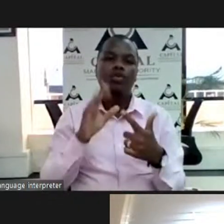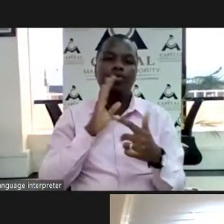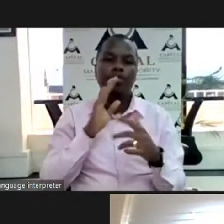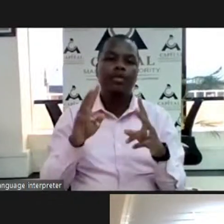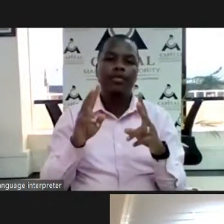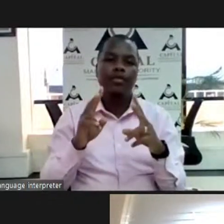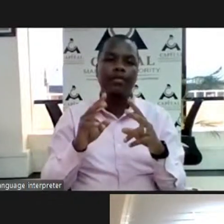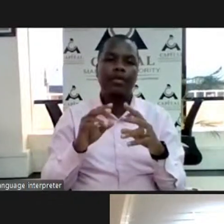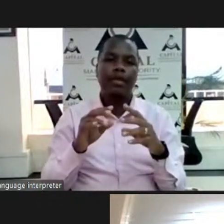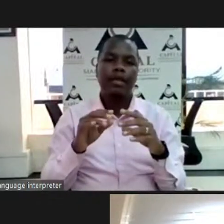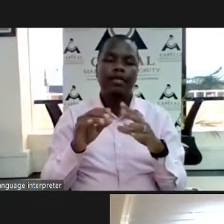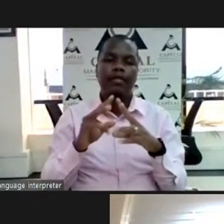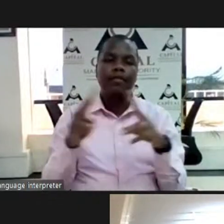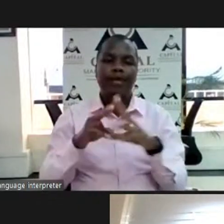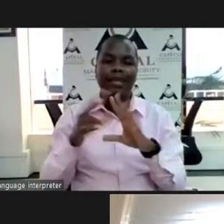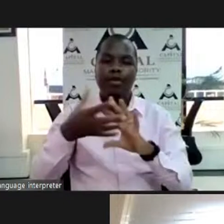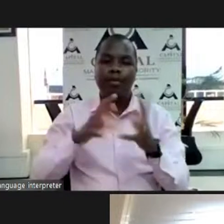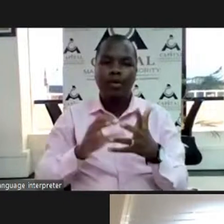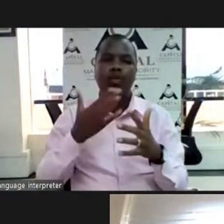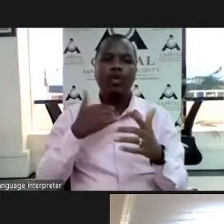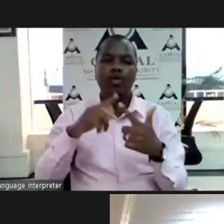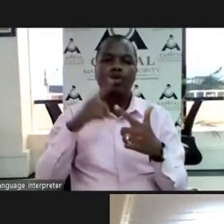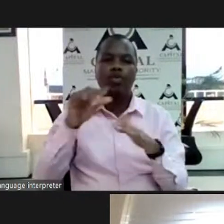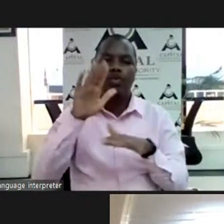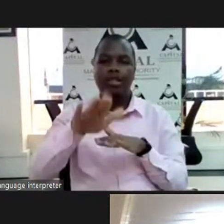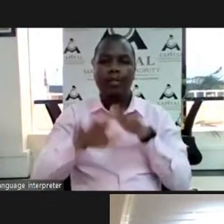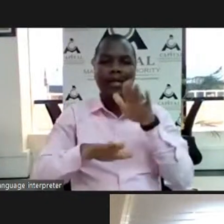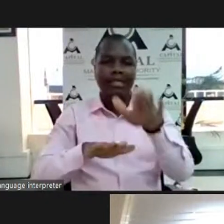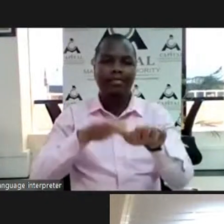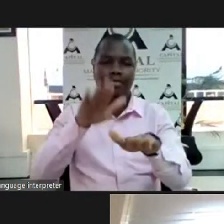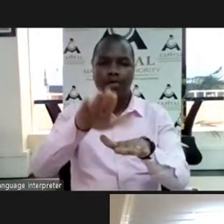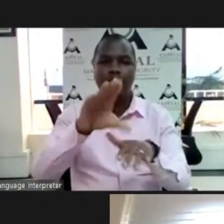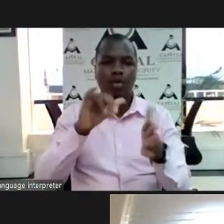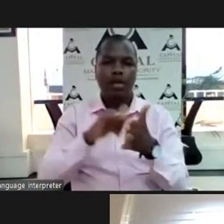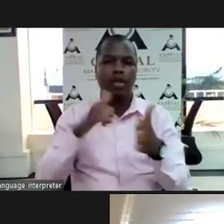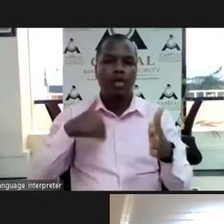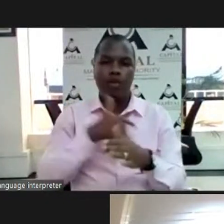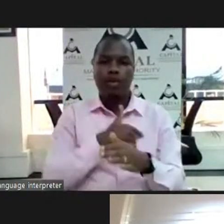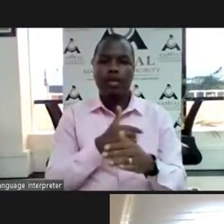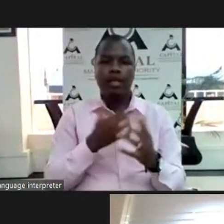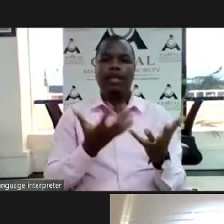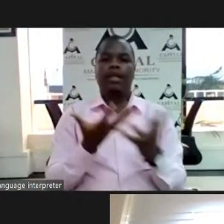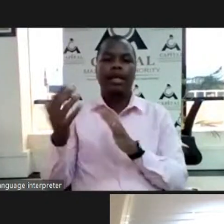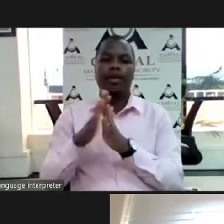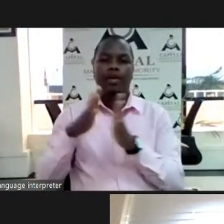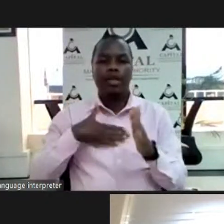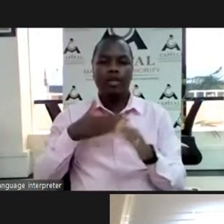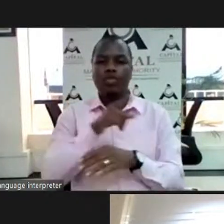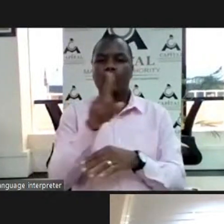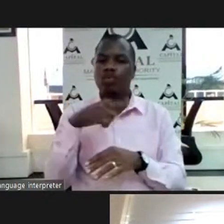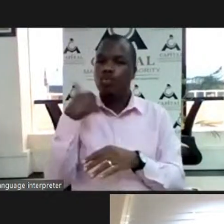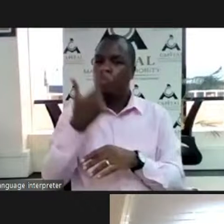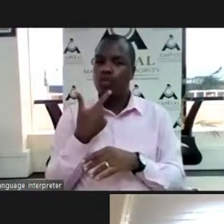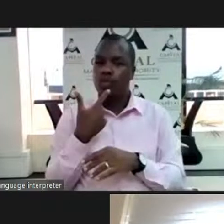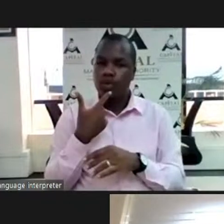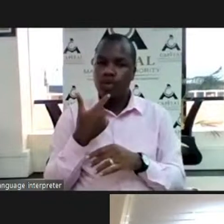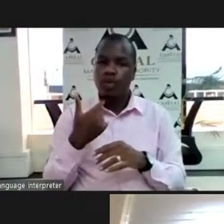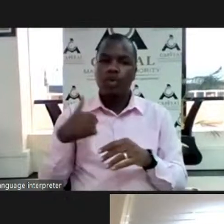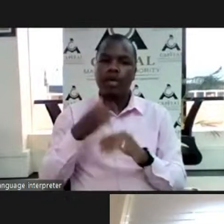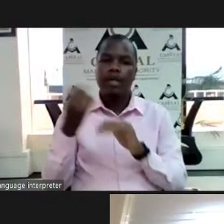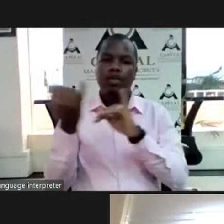abstract. I think we need to go through step by step so that we carry with us those who we are